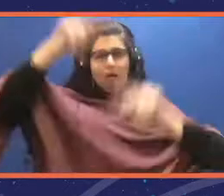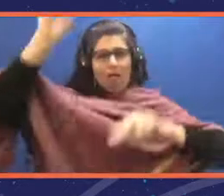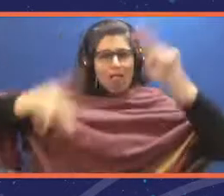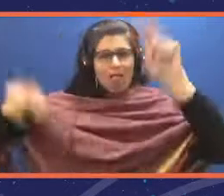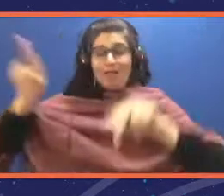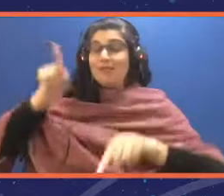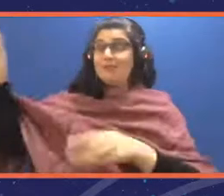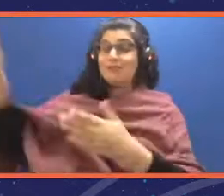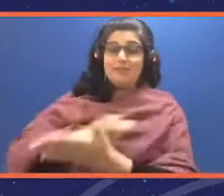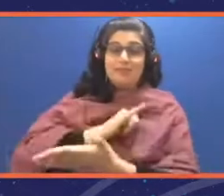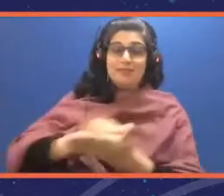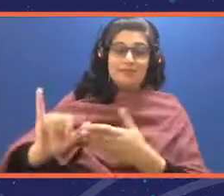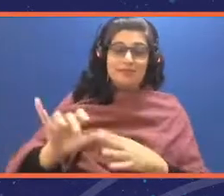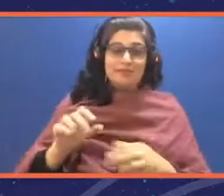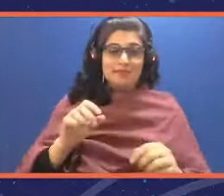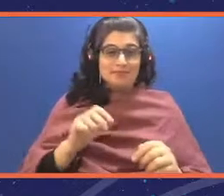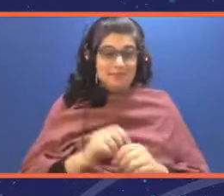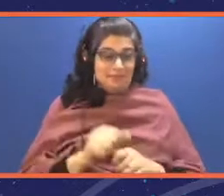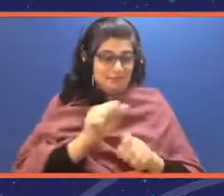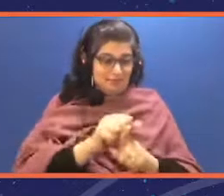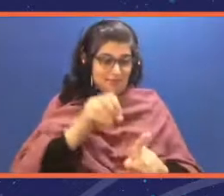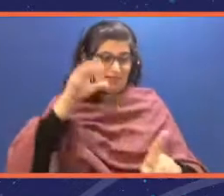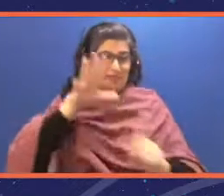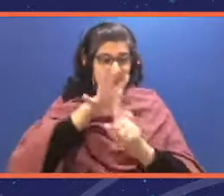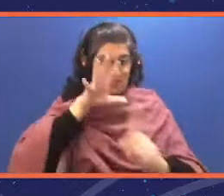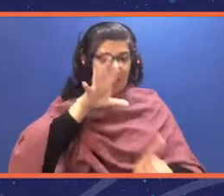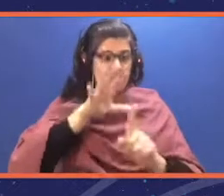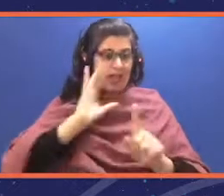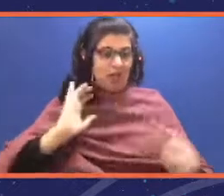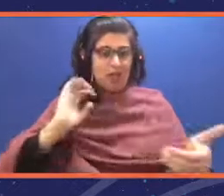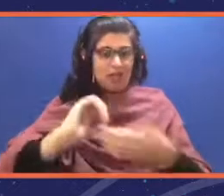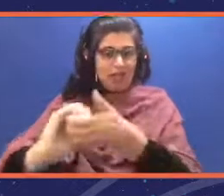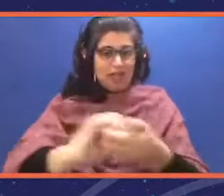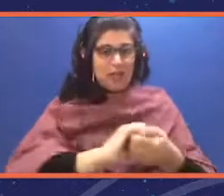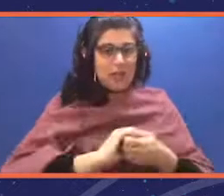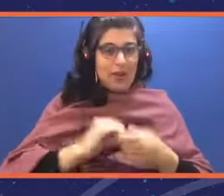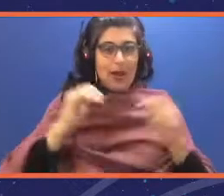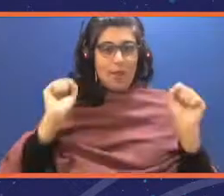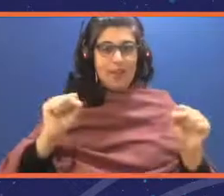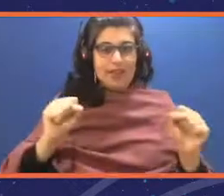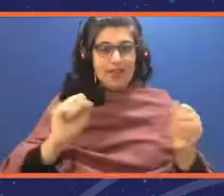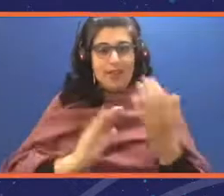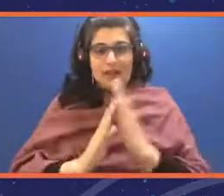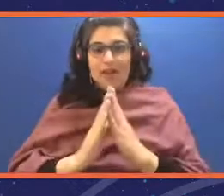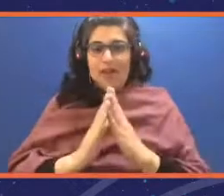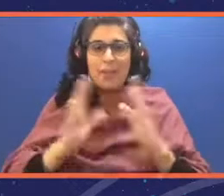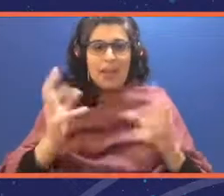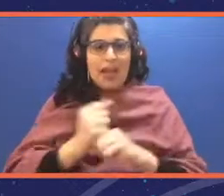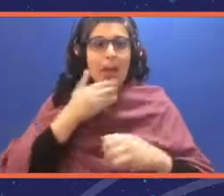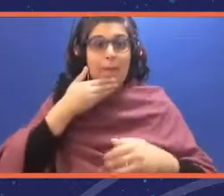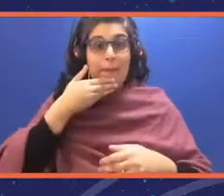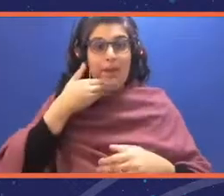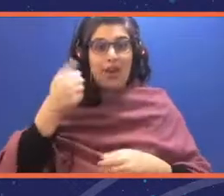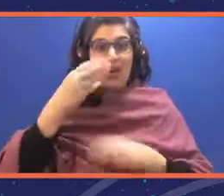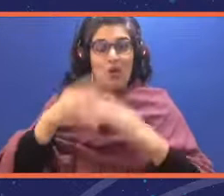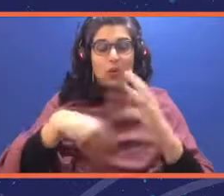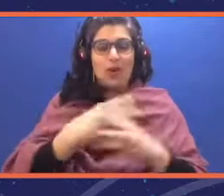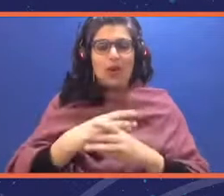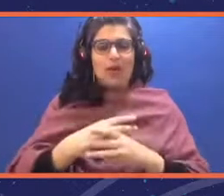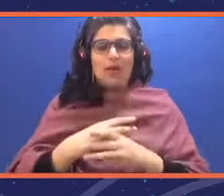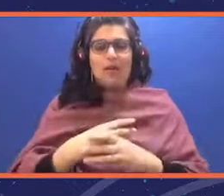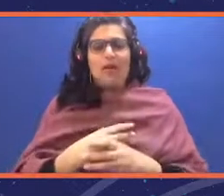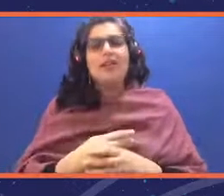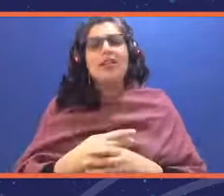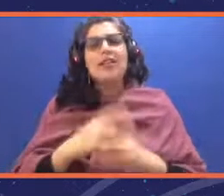our collective ability to imagine and lean into a better world. Her praxis is a passionate sharing of that knowledge